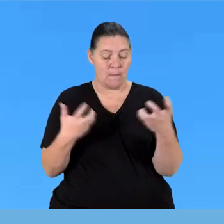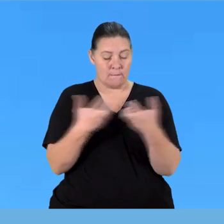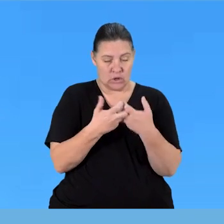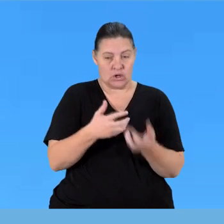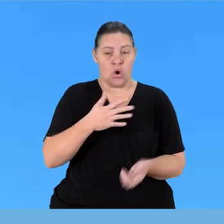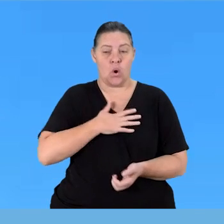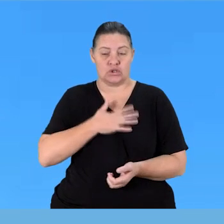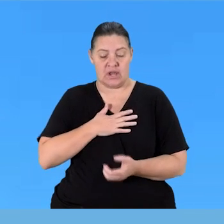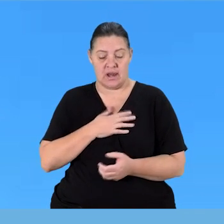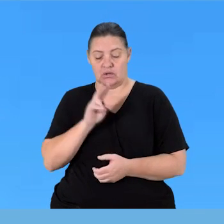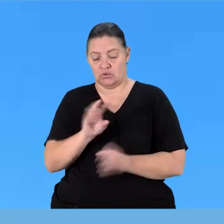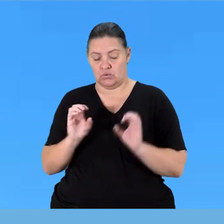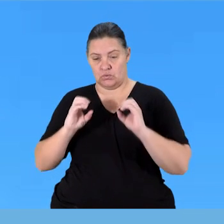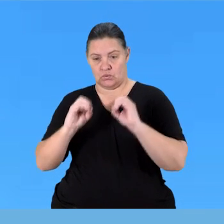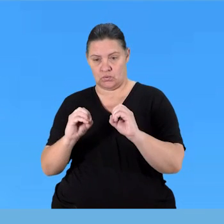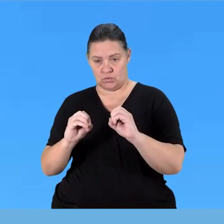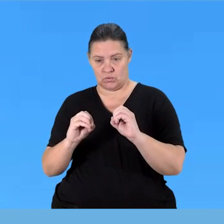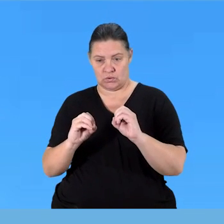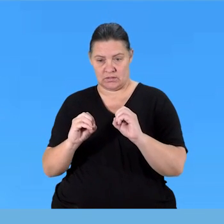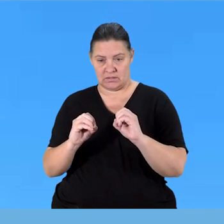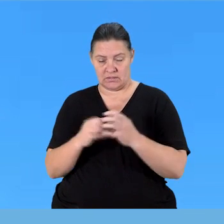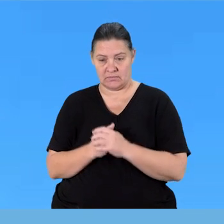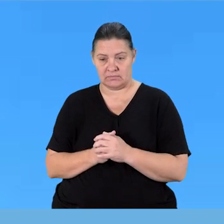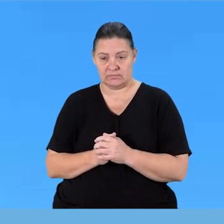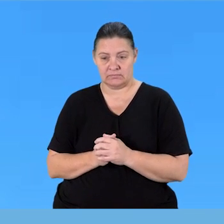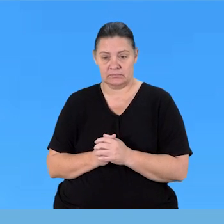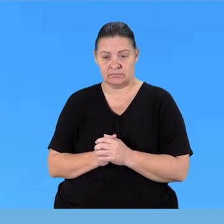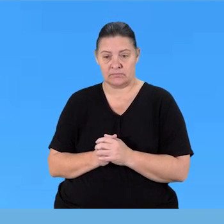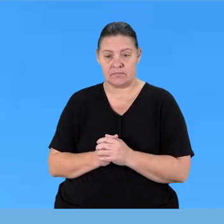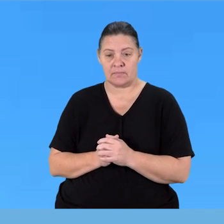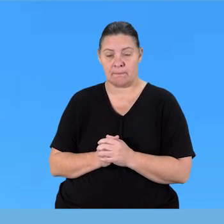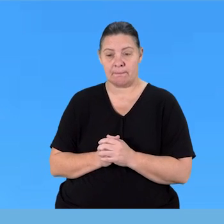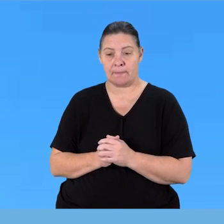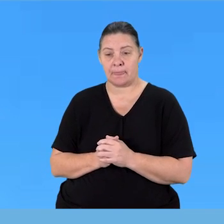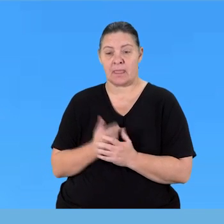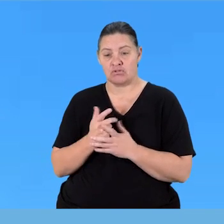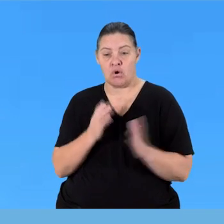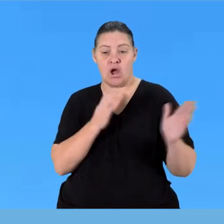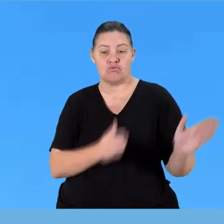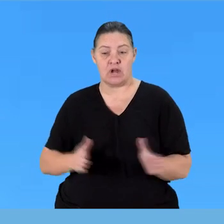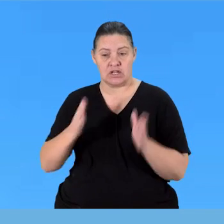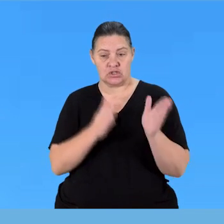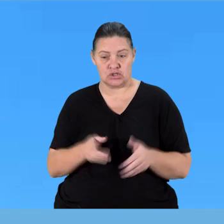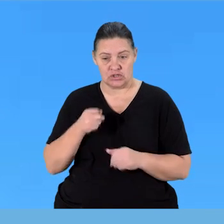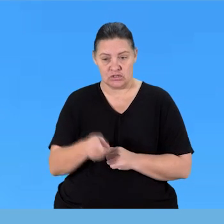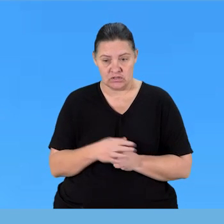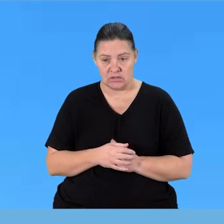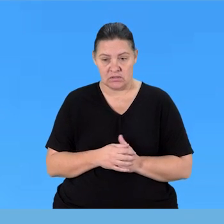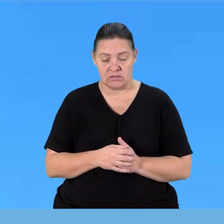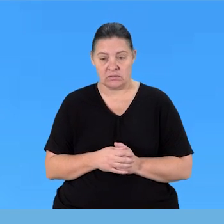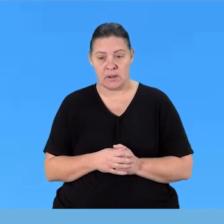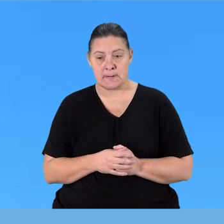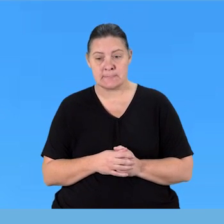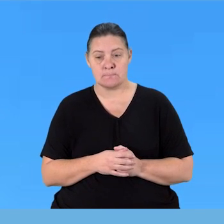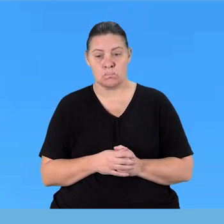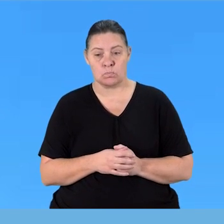be bonding with the O in between. So it's going to be in between the two oxygen atoms. So the arrangement of the